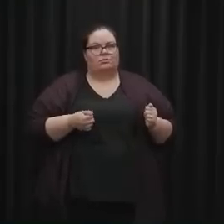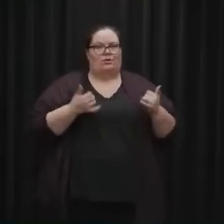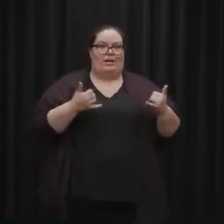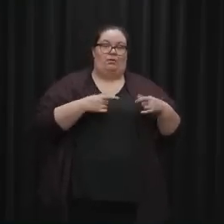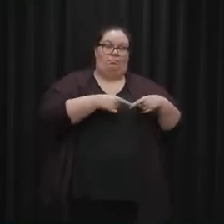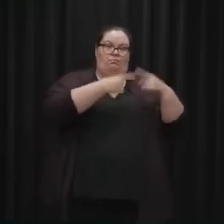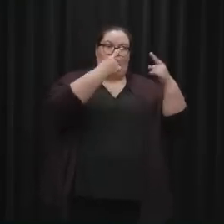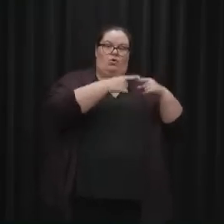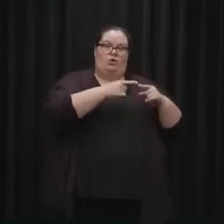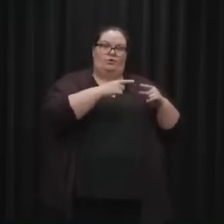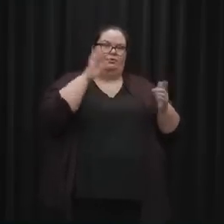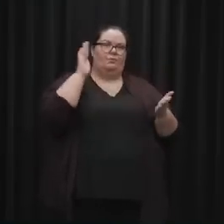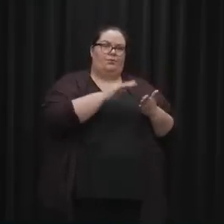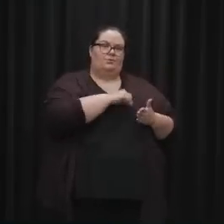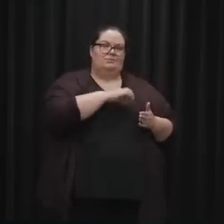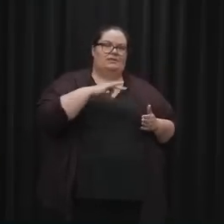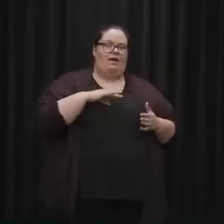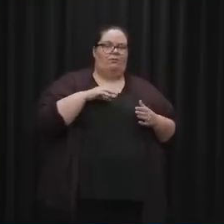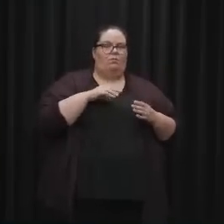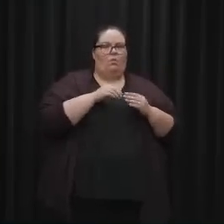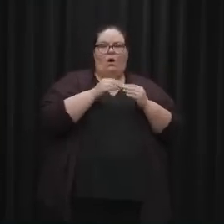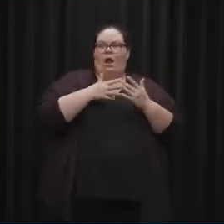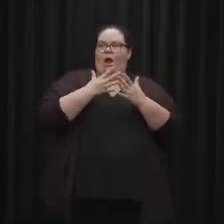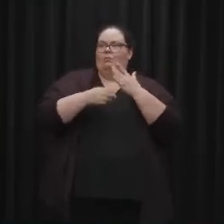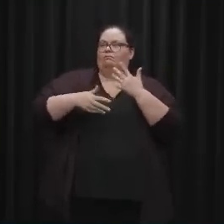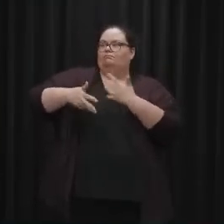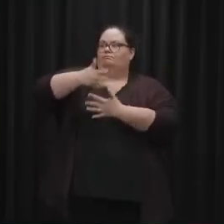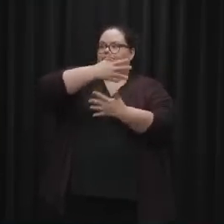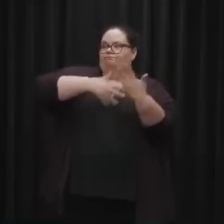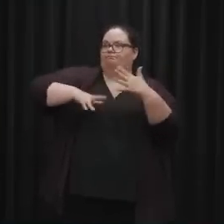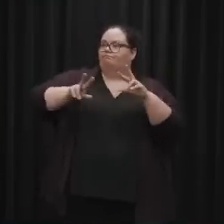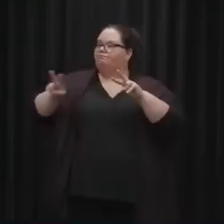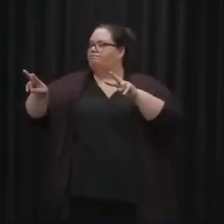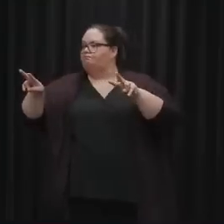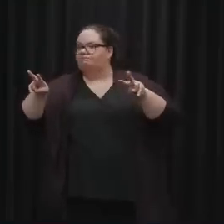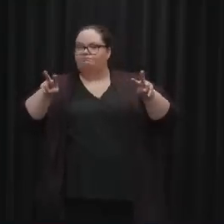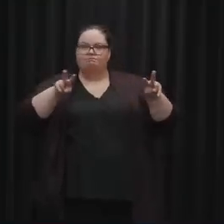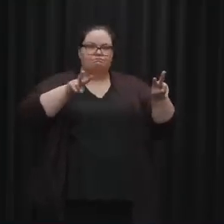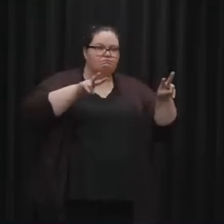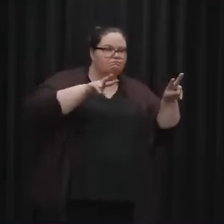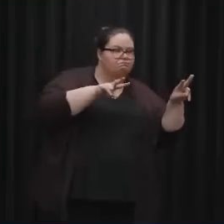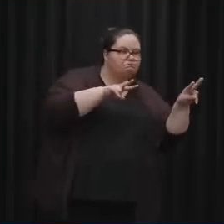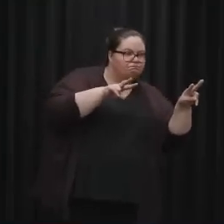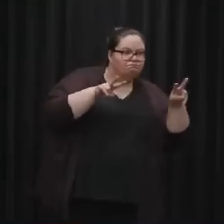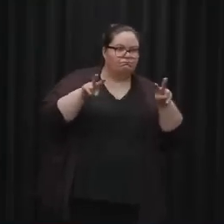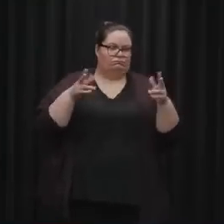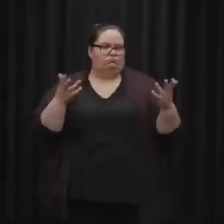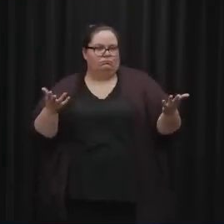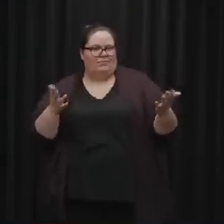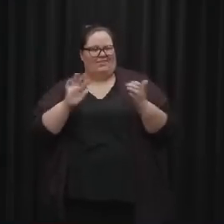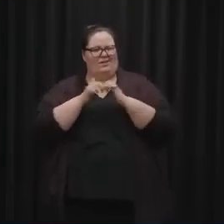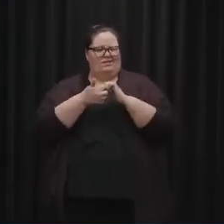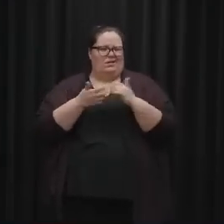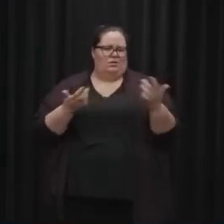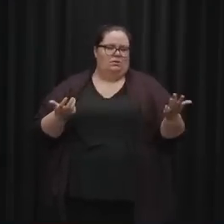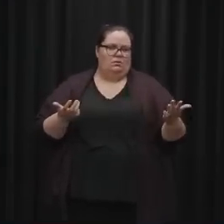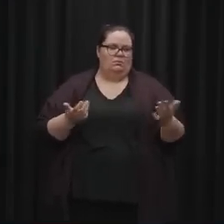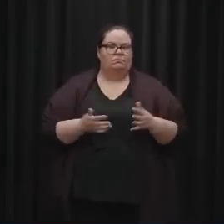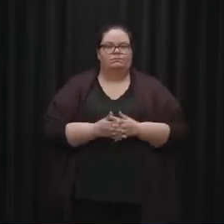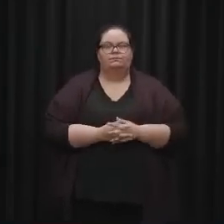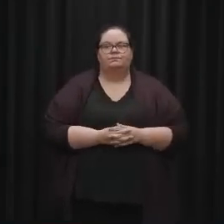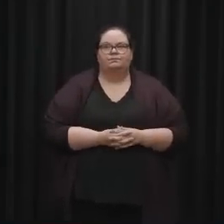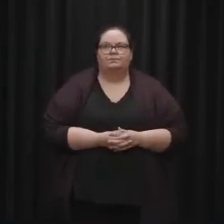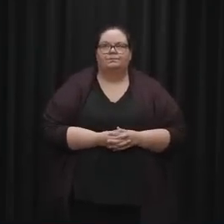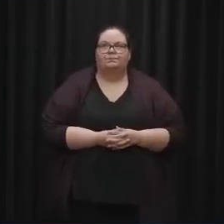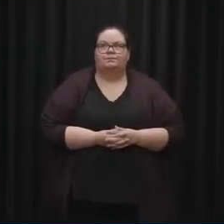roaming around our communities, as opposed to being on a border between Nova Scotia and New Brunswick. So that is part of this